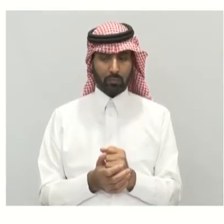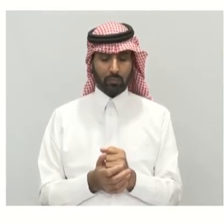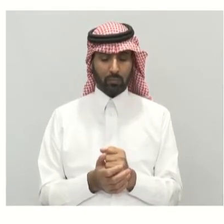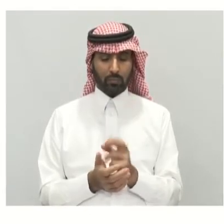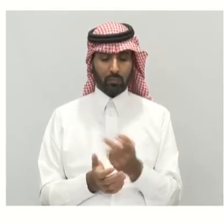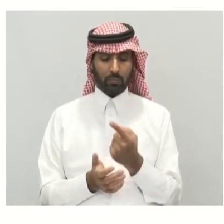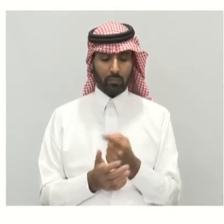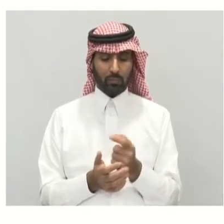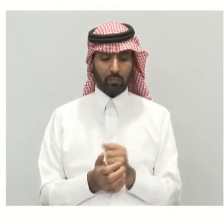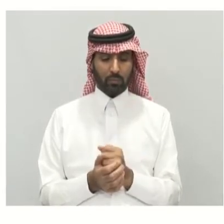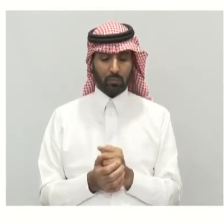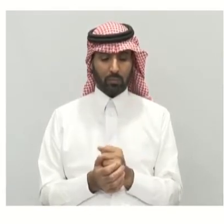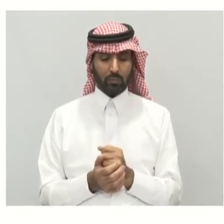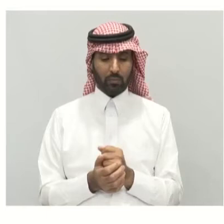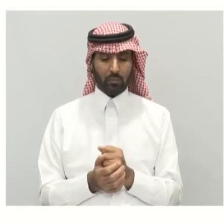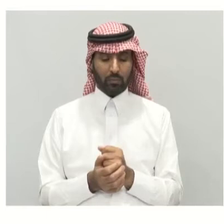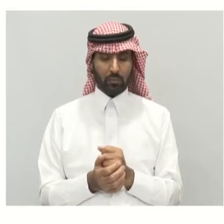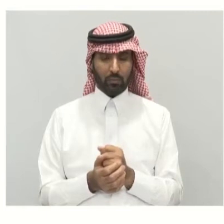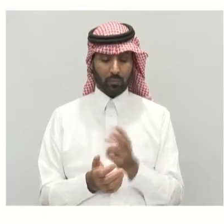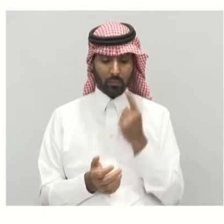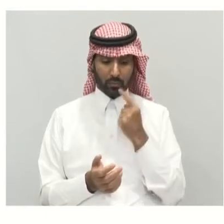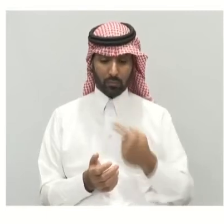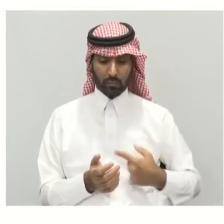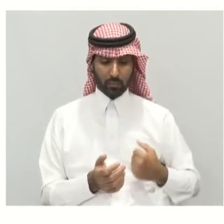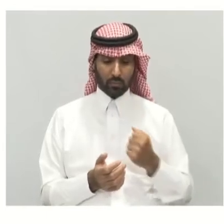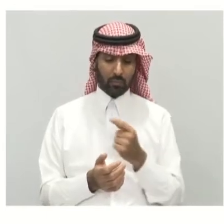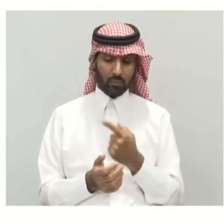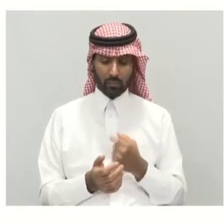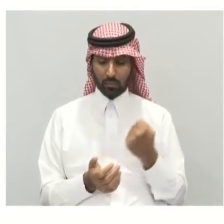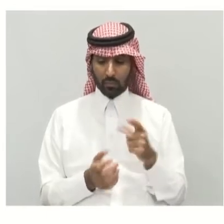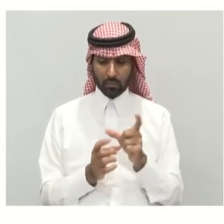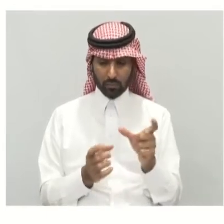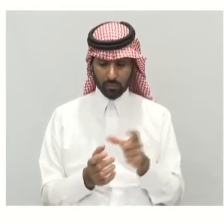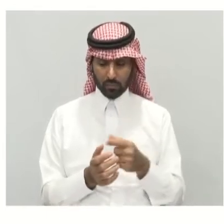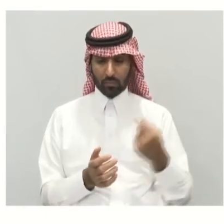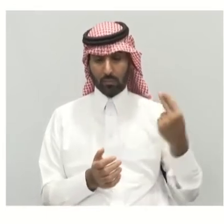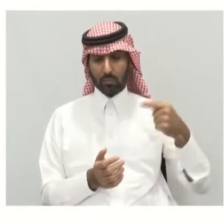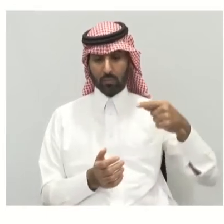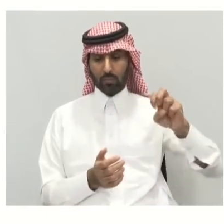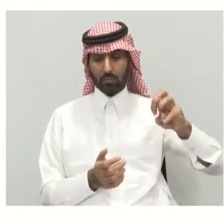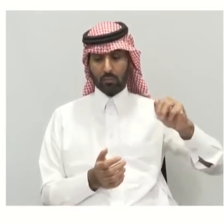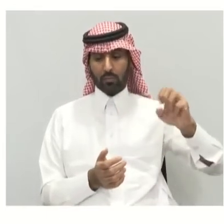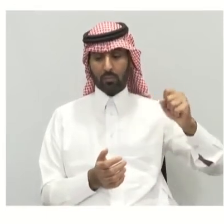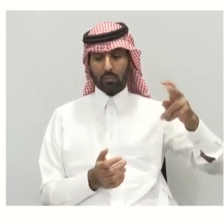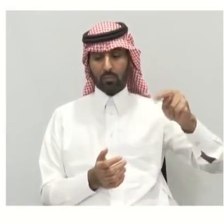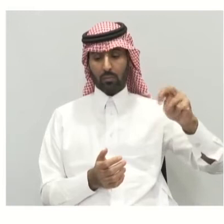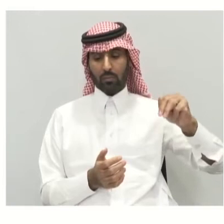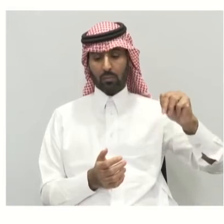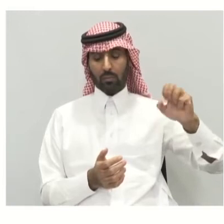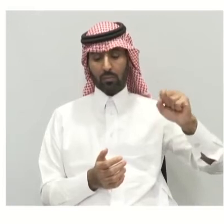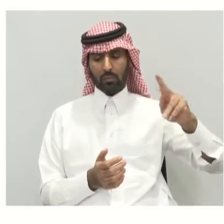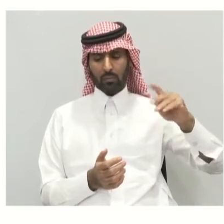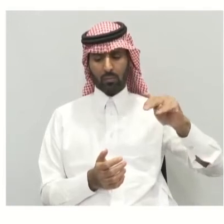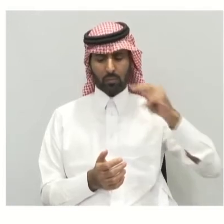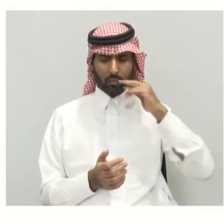Garmisch-Partenkirchen? What is this name? It's a name of something in Germany. How can you get to the